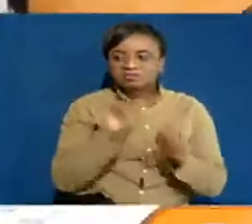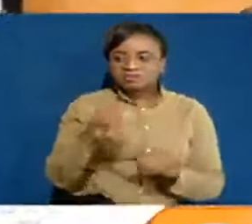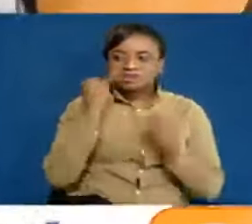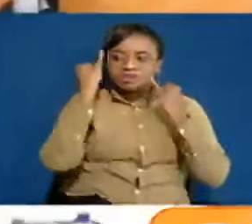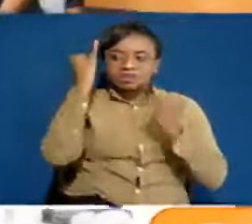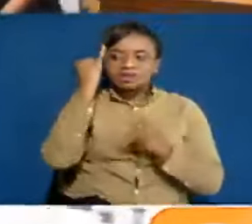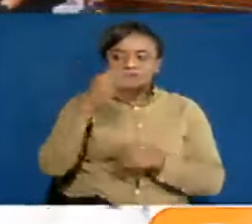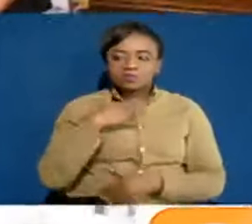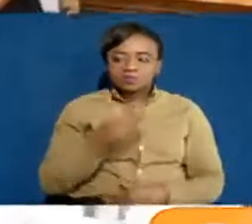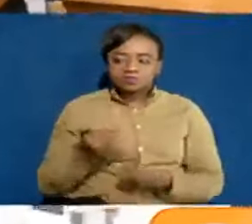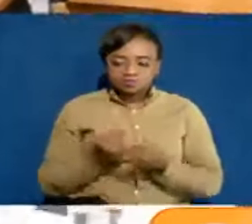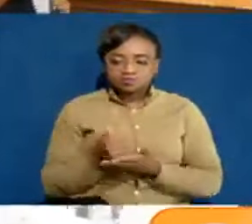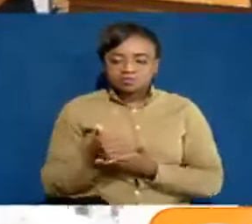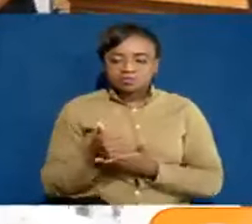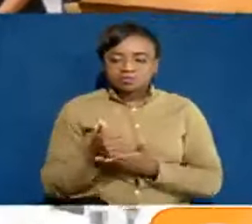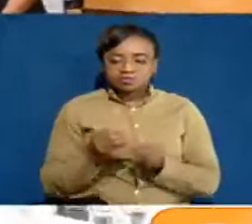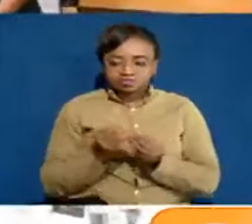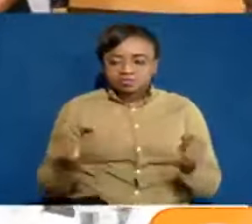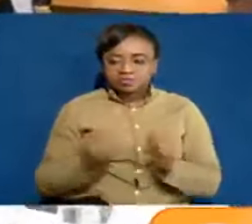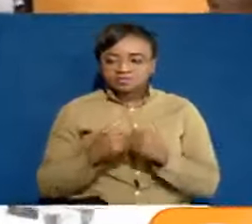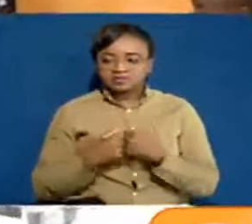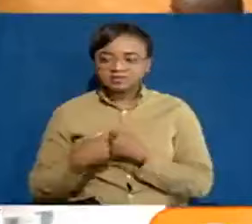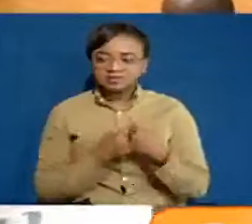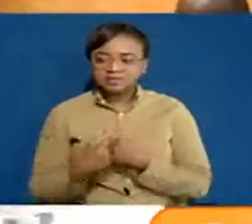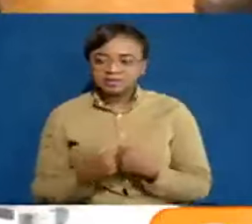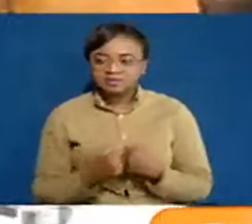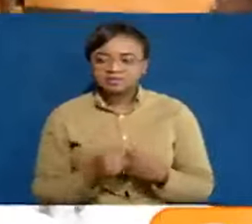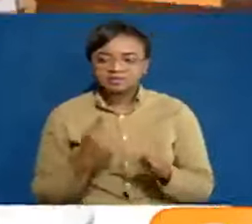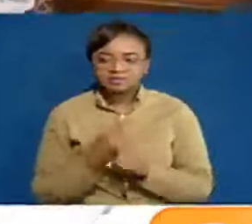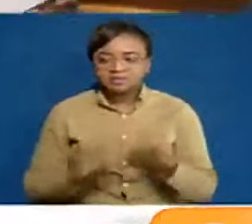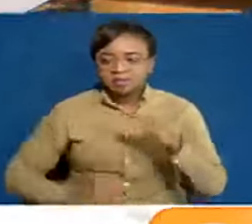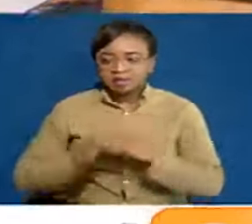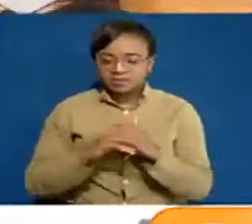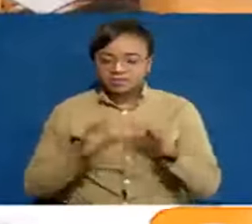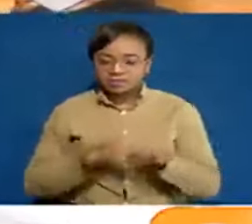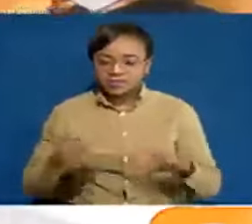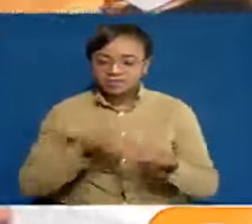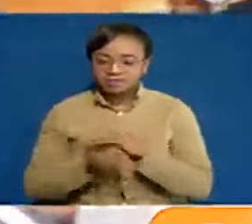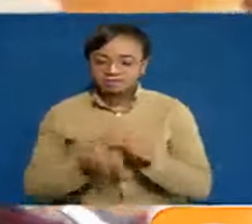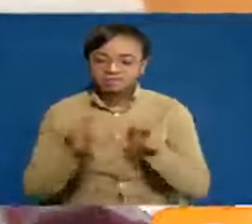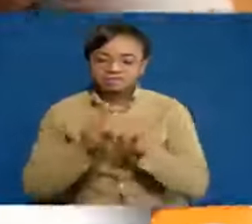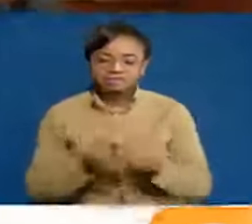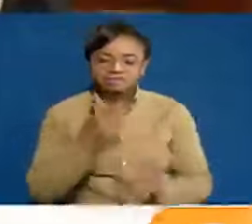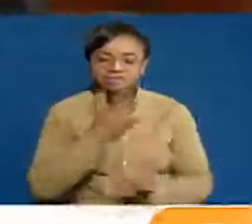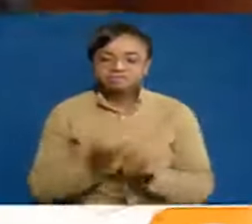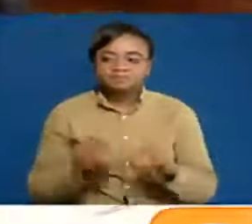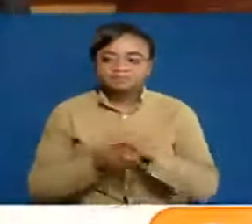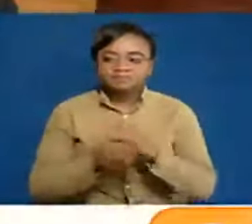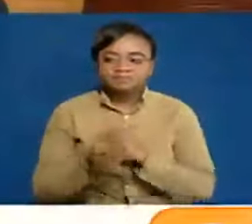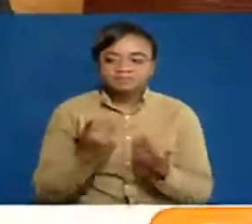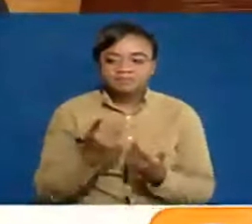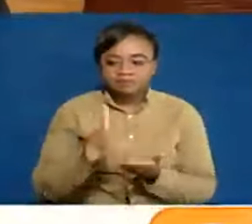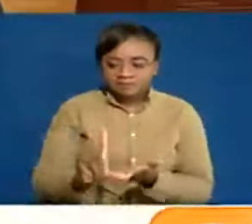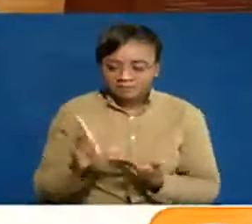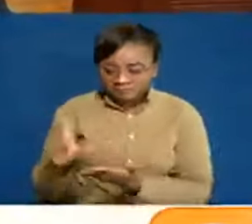address challenges such as high operational costs, limited market access, and difficulties accessing credit,